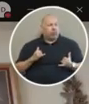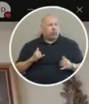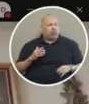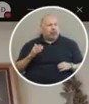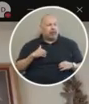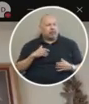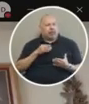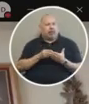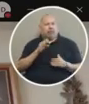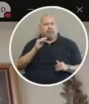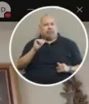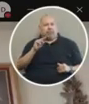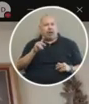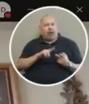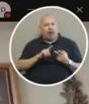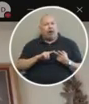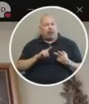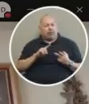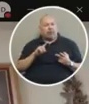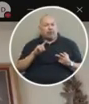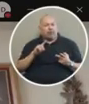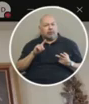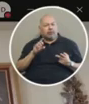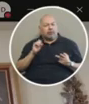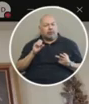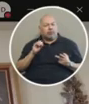of the bonds that were taken out in 2012 is.